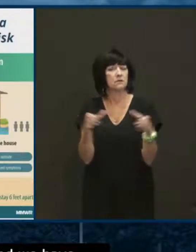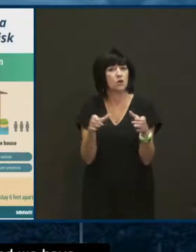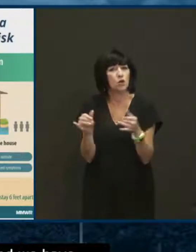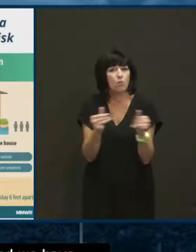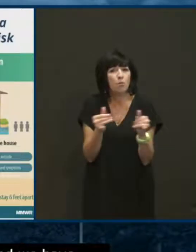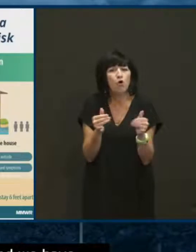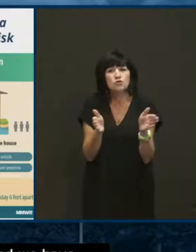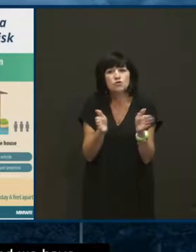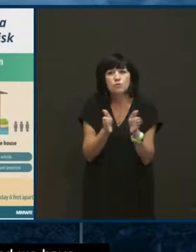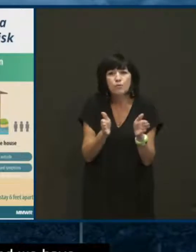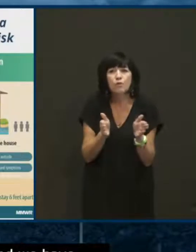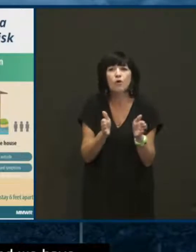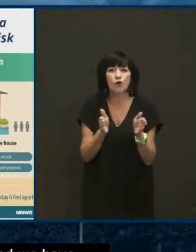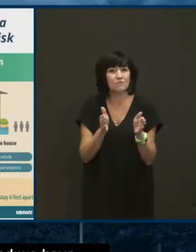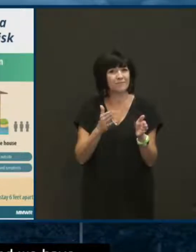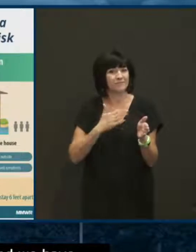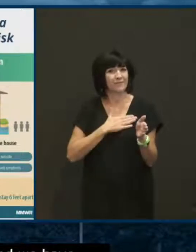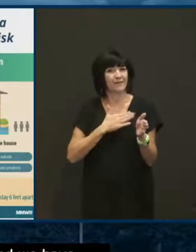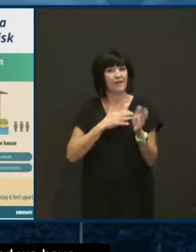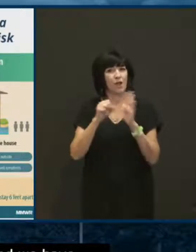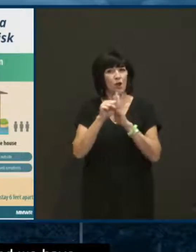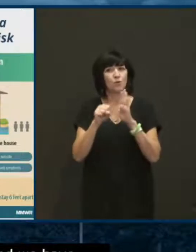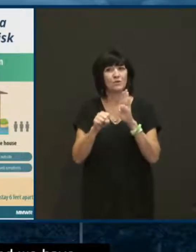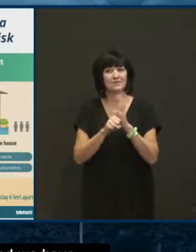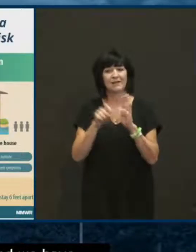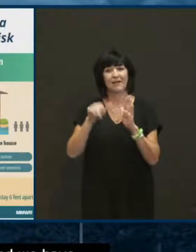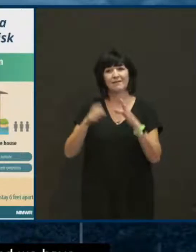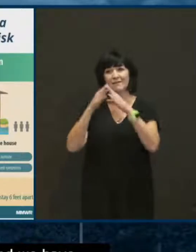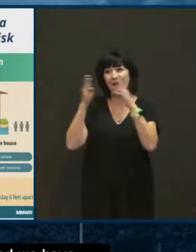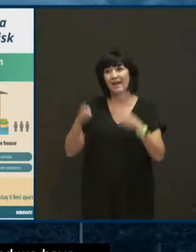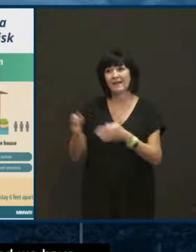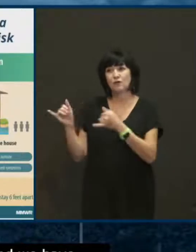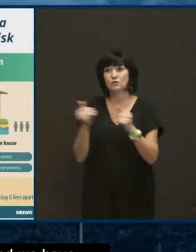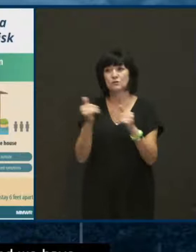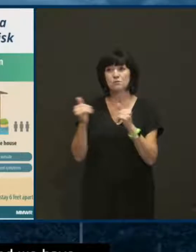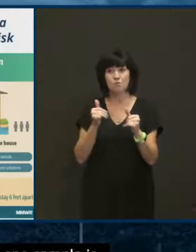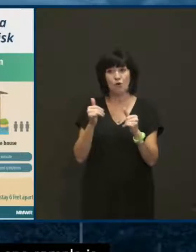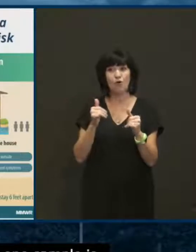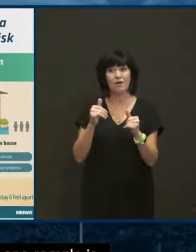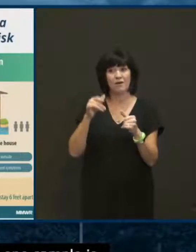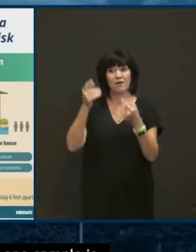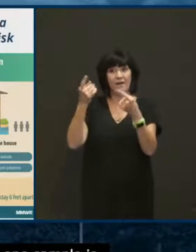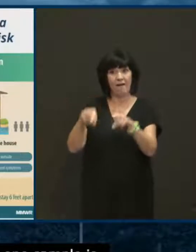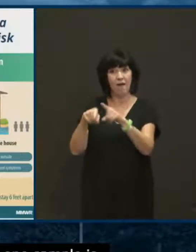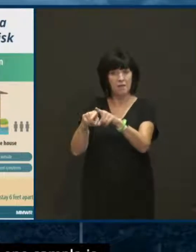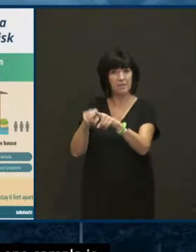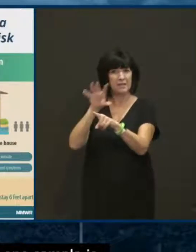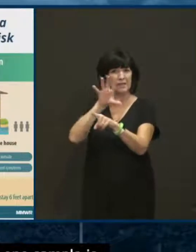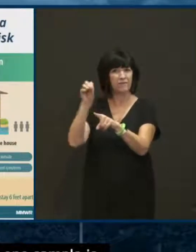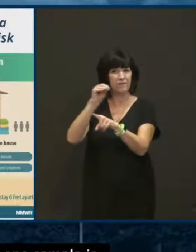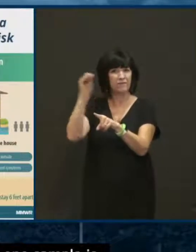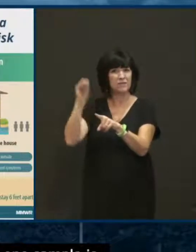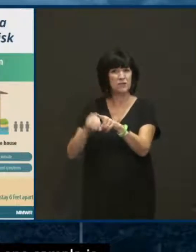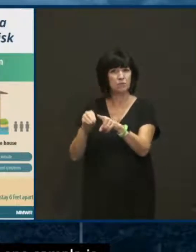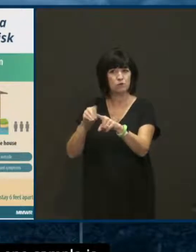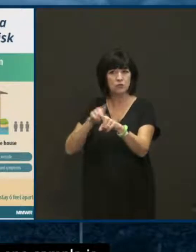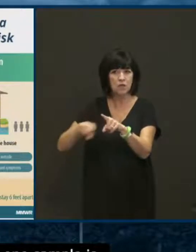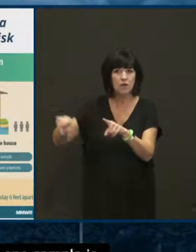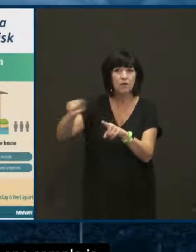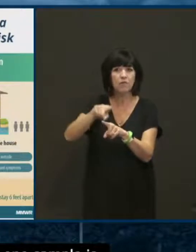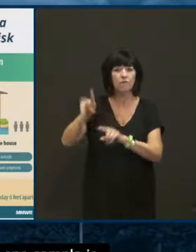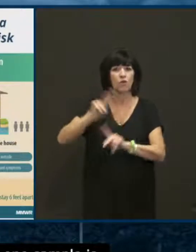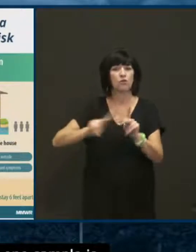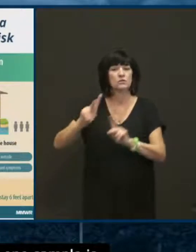in our state, one example is a house party where 50% of susceptible individuals became